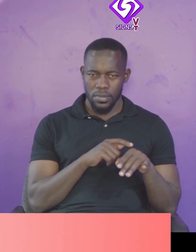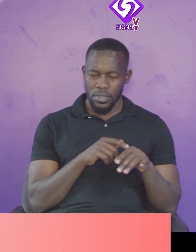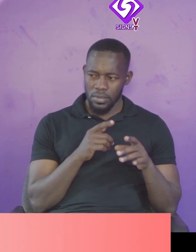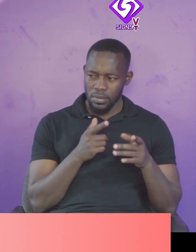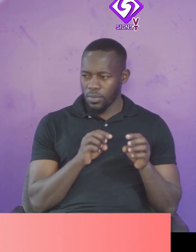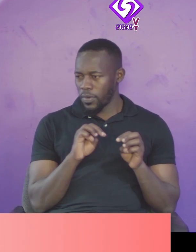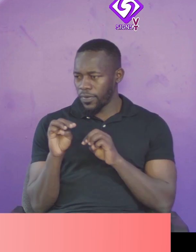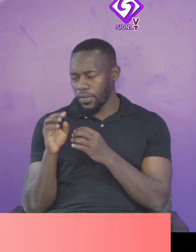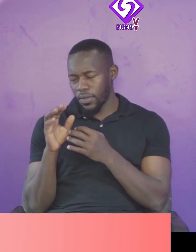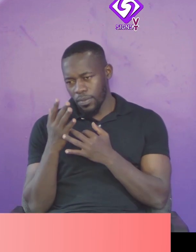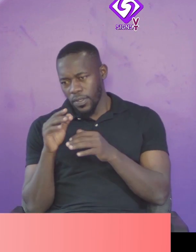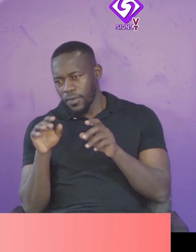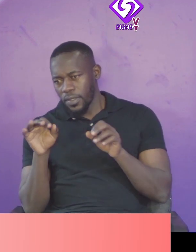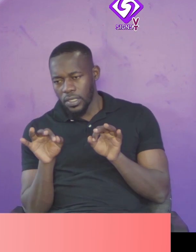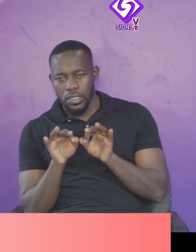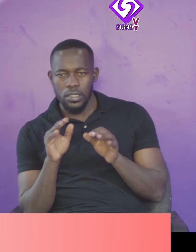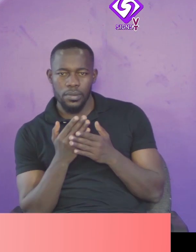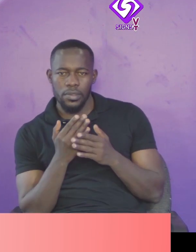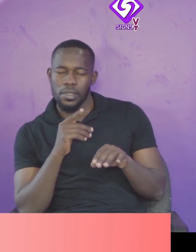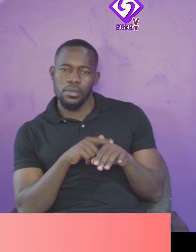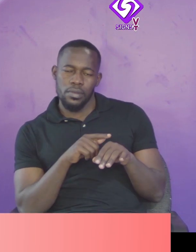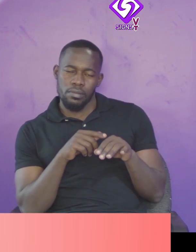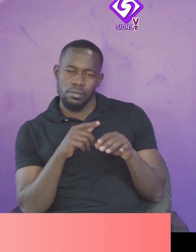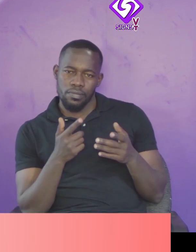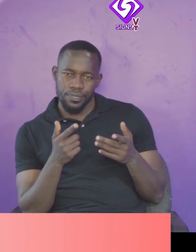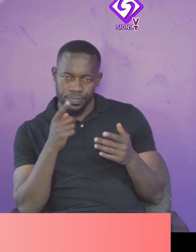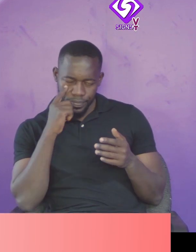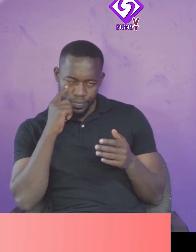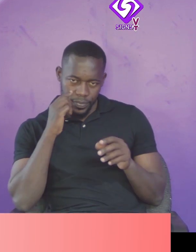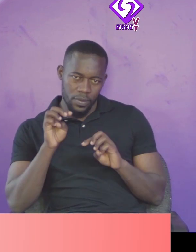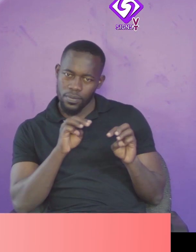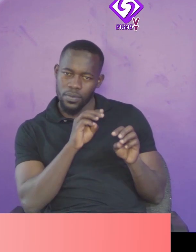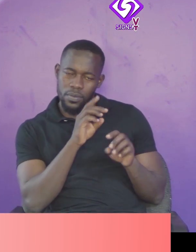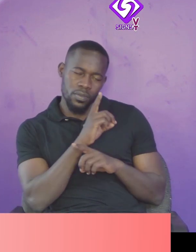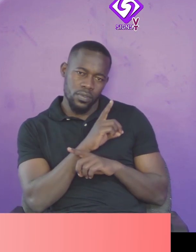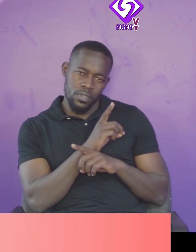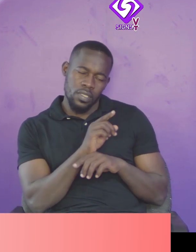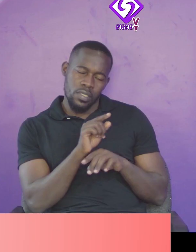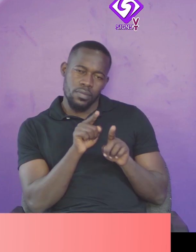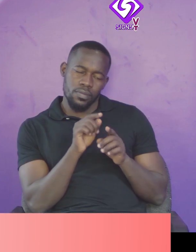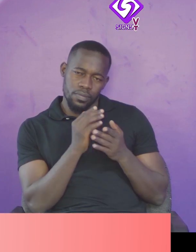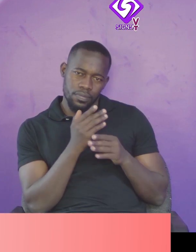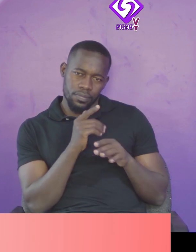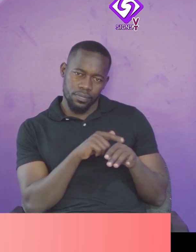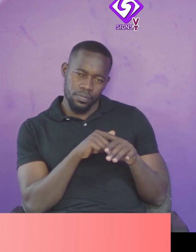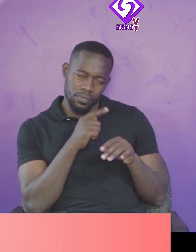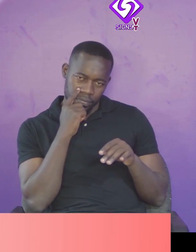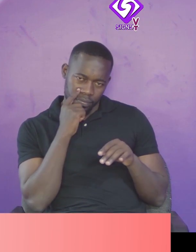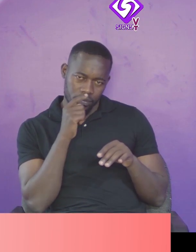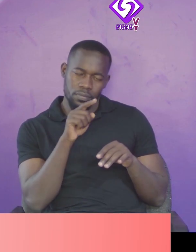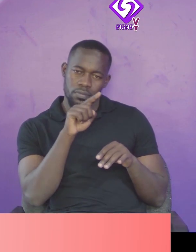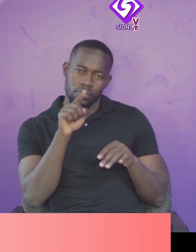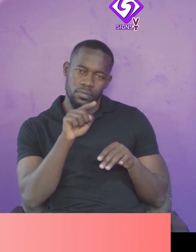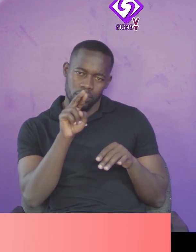midfield. You will also see dropping to the defense, not mid. You will also see Zubimendi